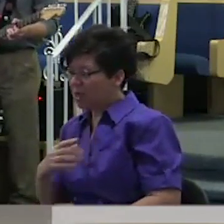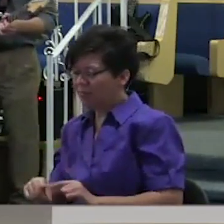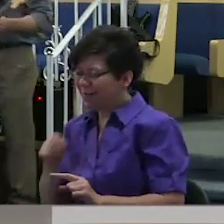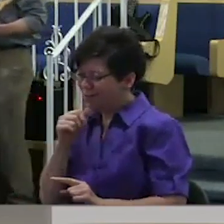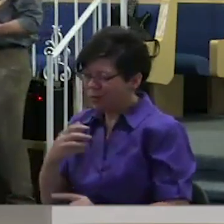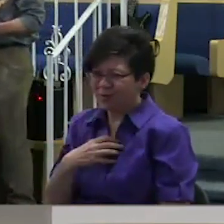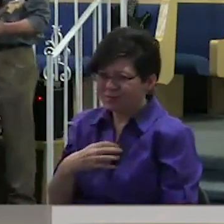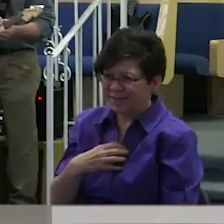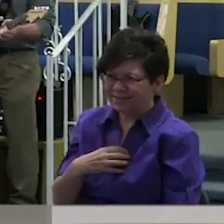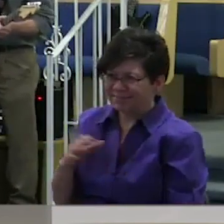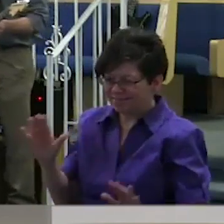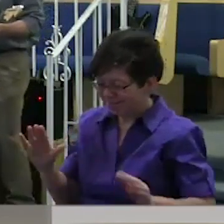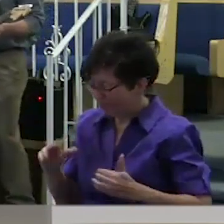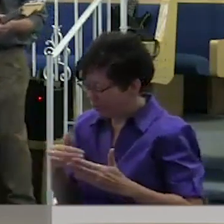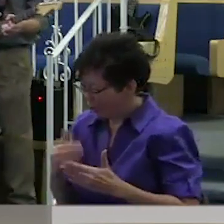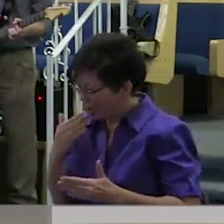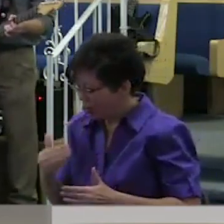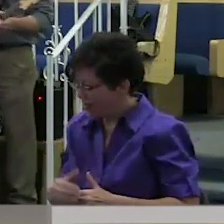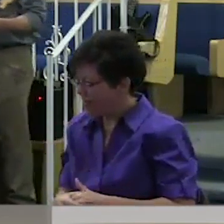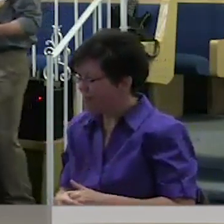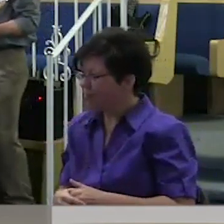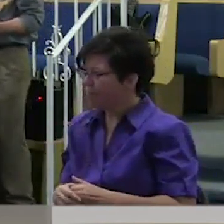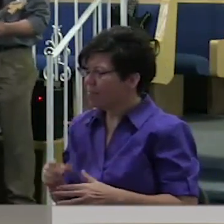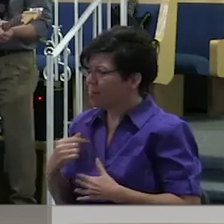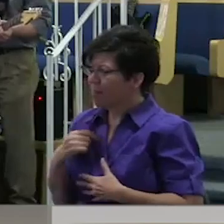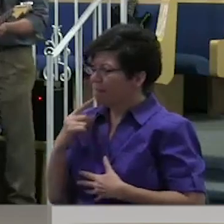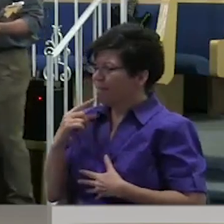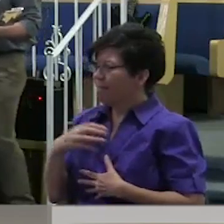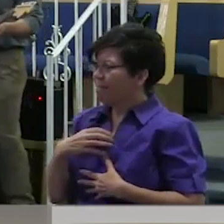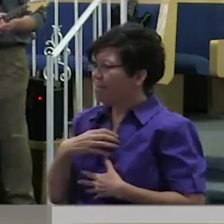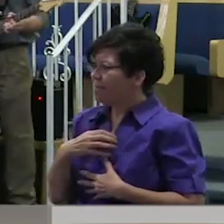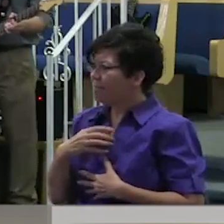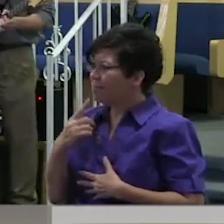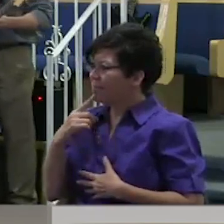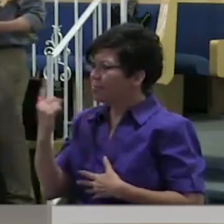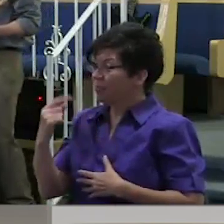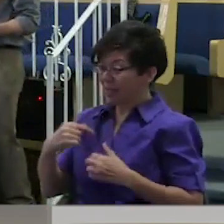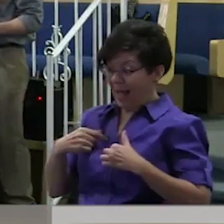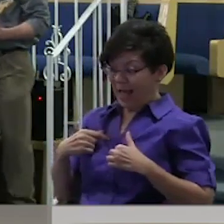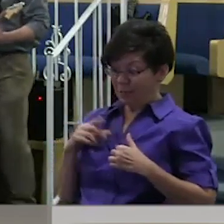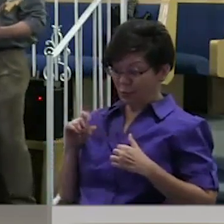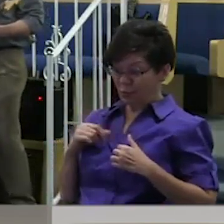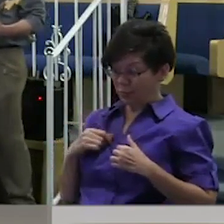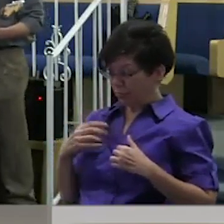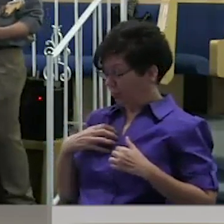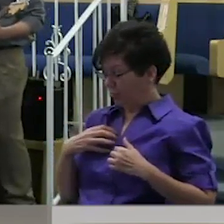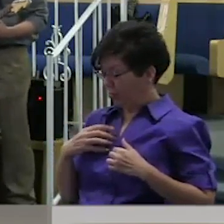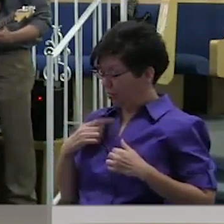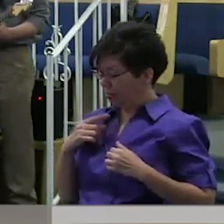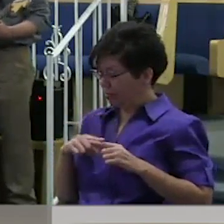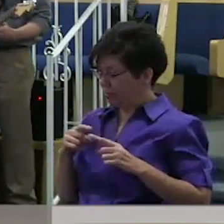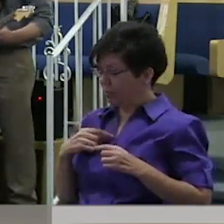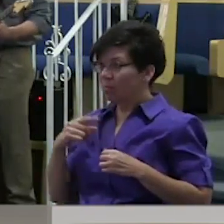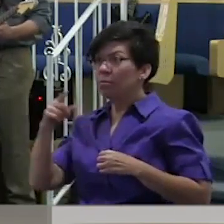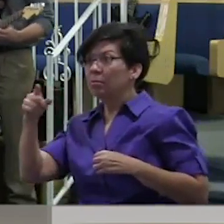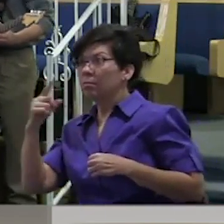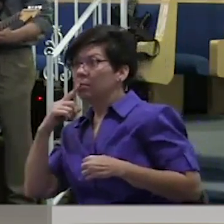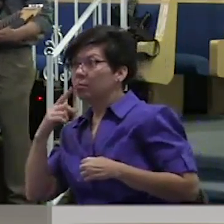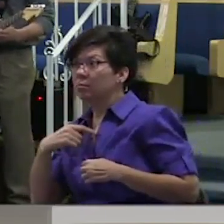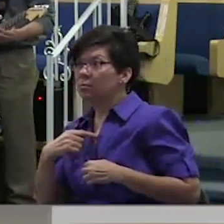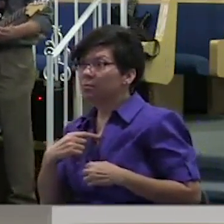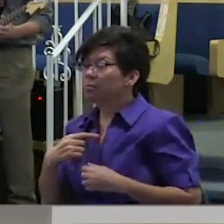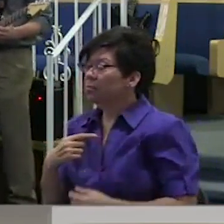Wouldn't do me no good. If I'm a complainer, it's going to be because of something I've done, not because of what he did or what he didn't